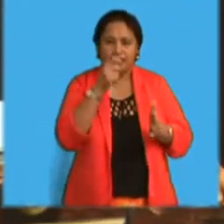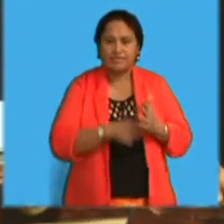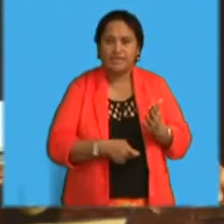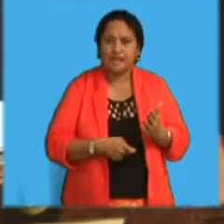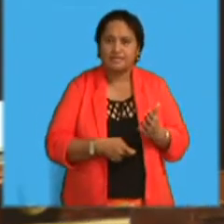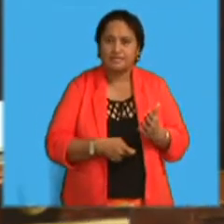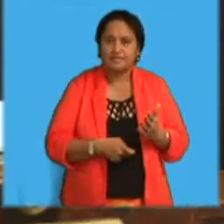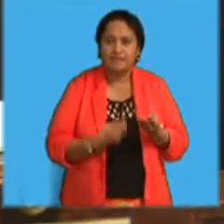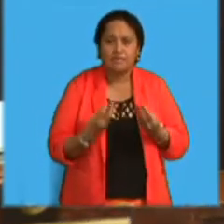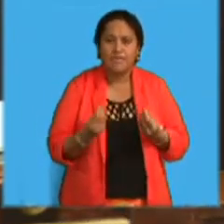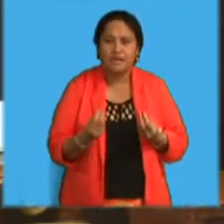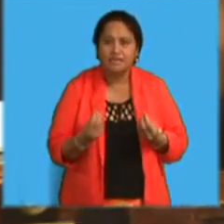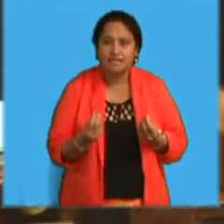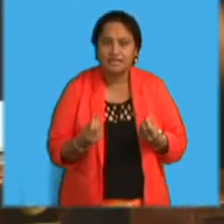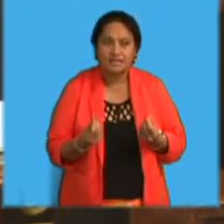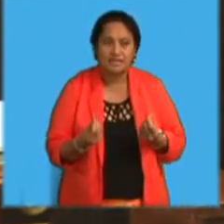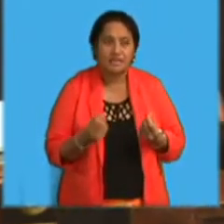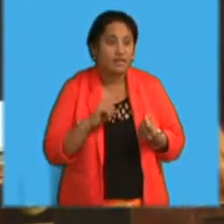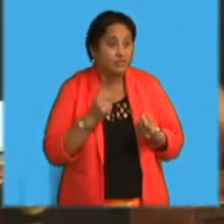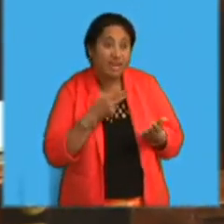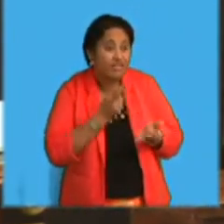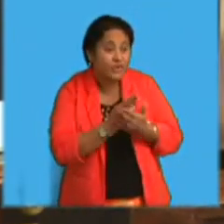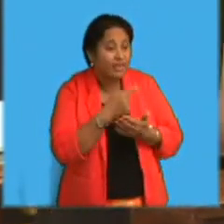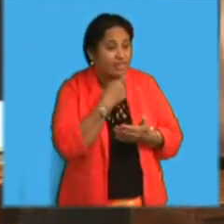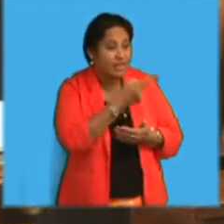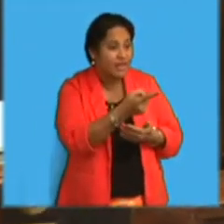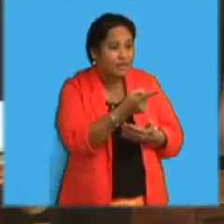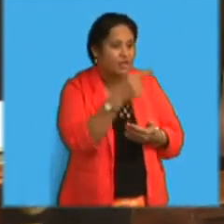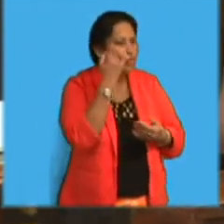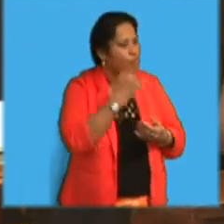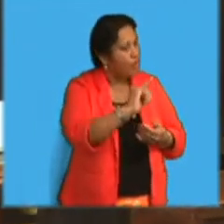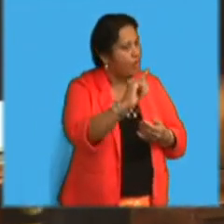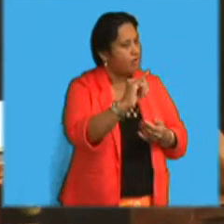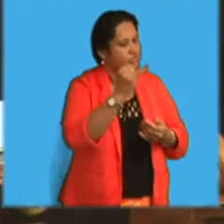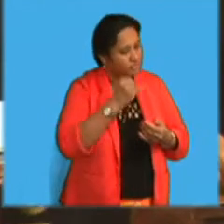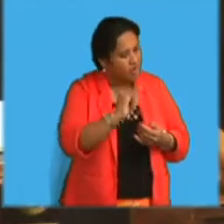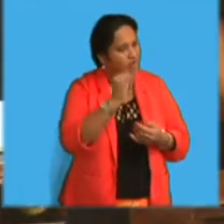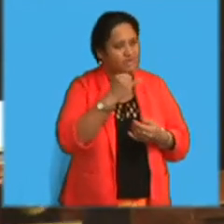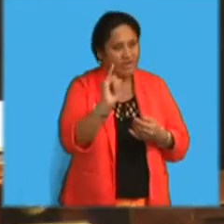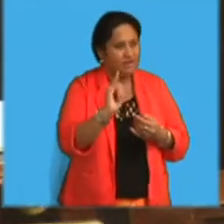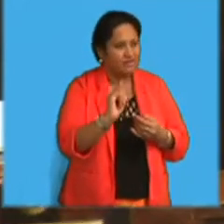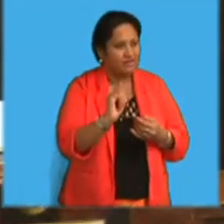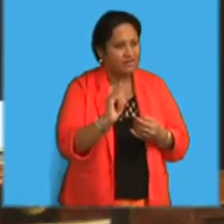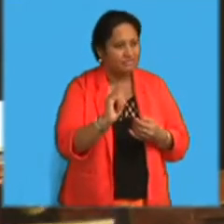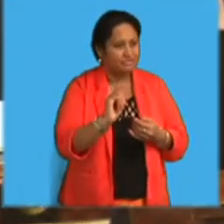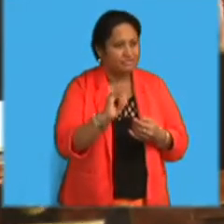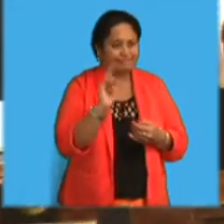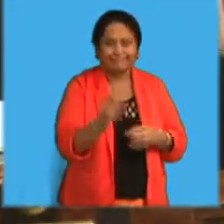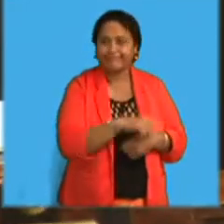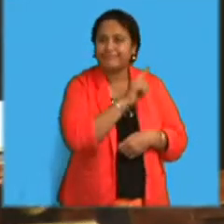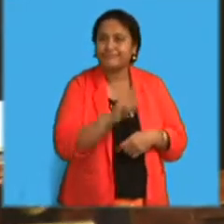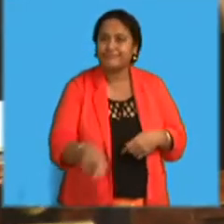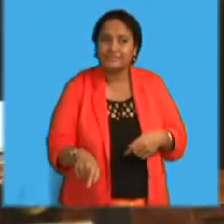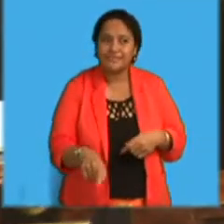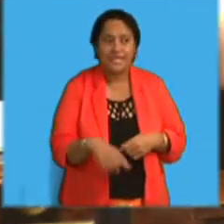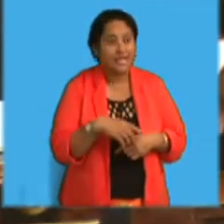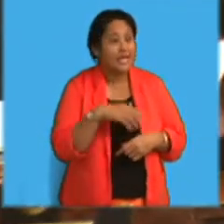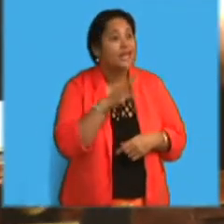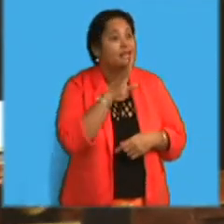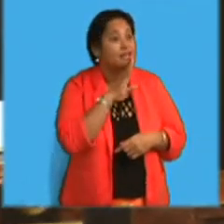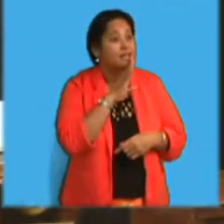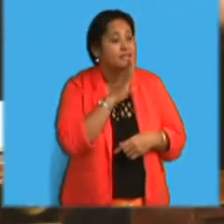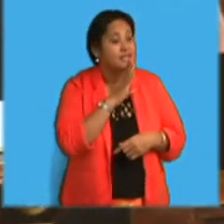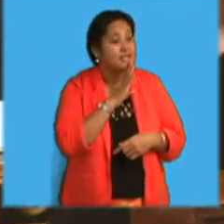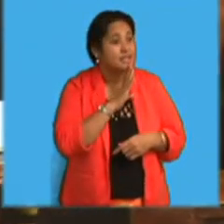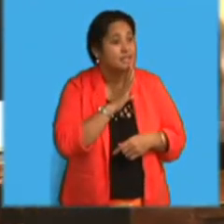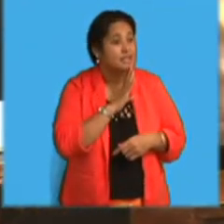Madam Speaker, but you're wrong. You are wrong and wrong again, Madam Speaker. It is very sad, extremely sad,